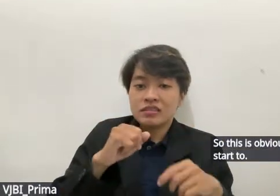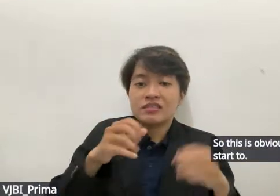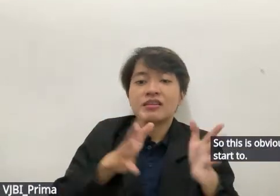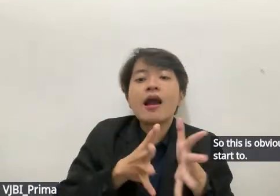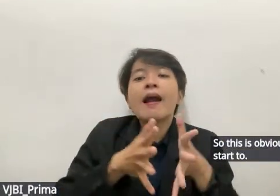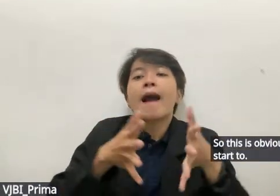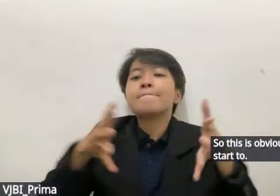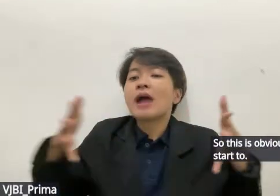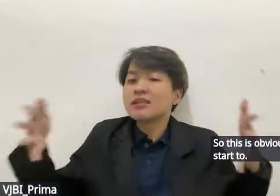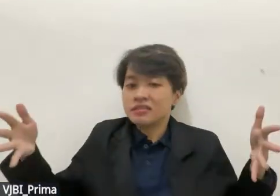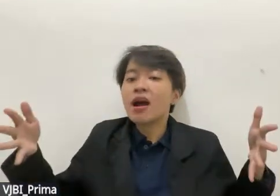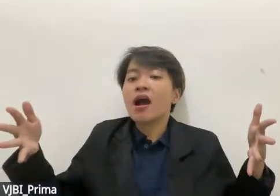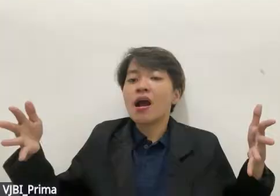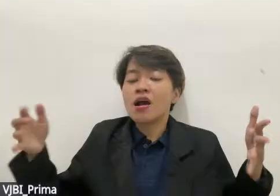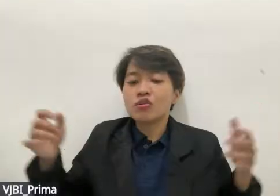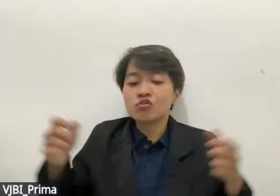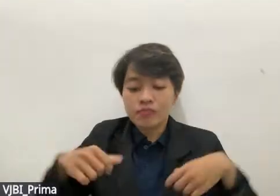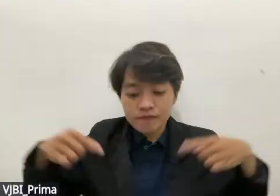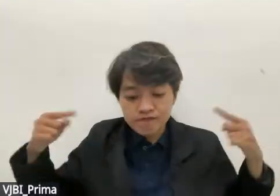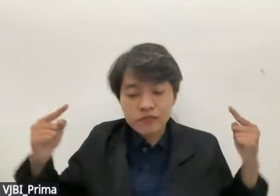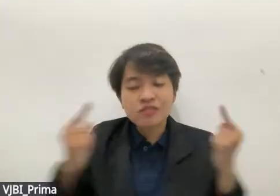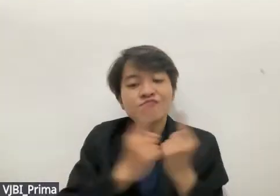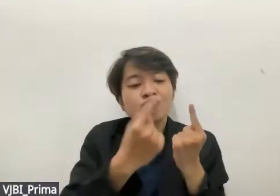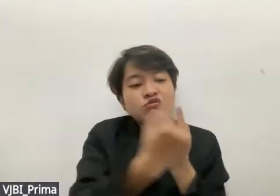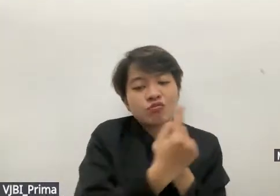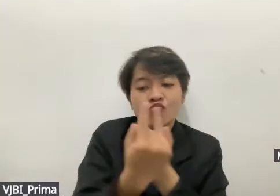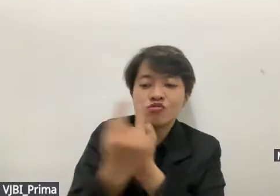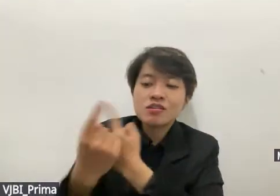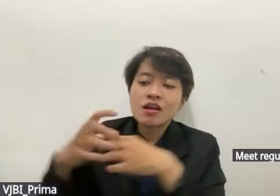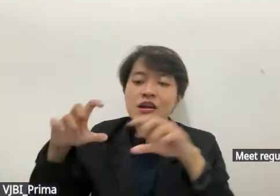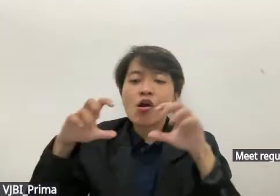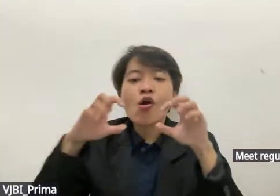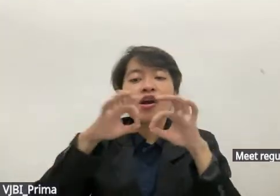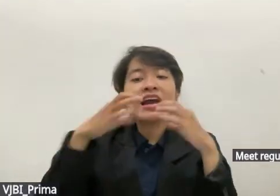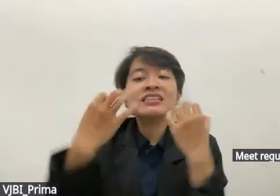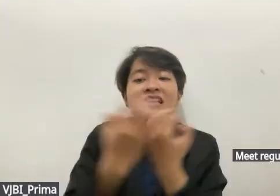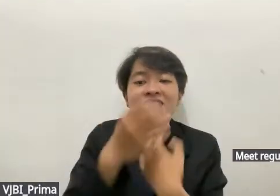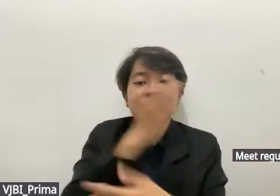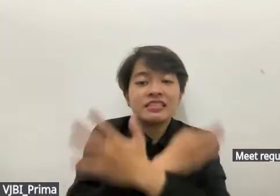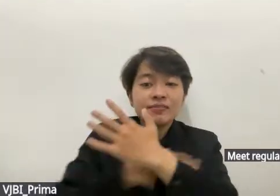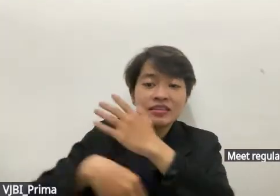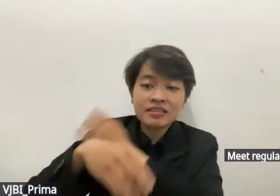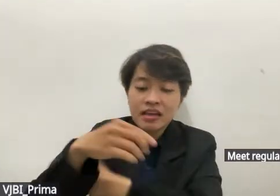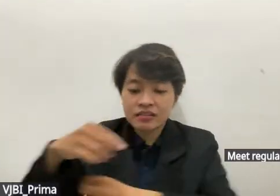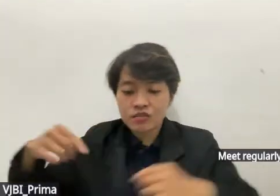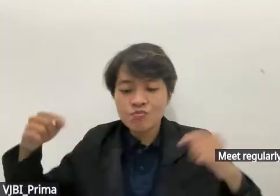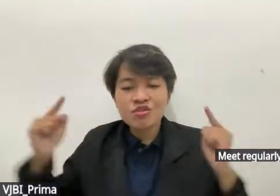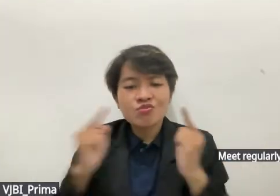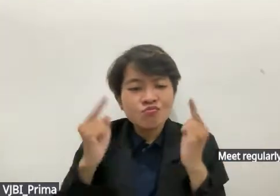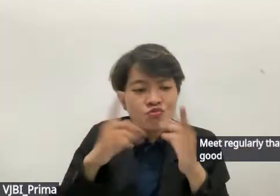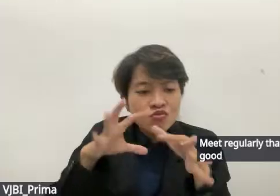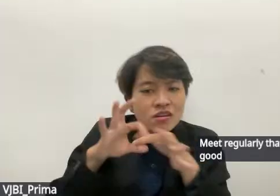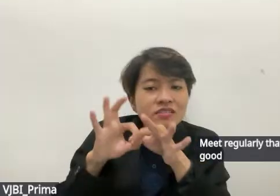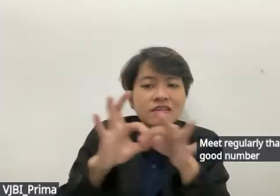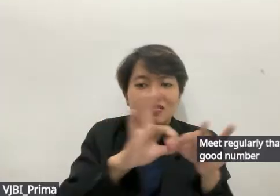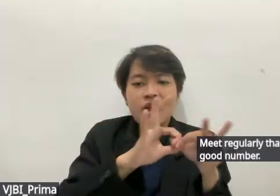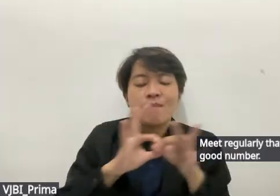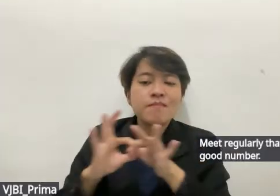meet regularly, the different organizations, and work together on this to get a good